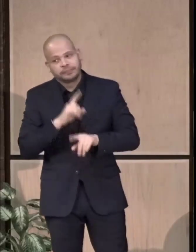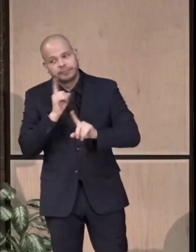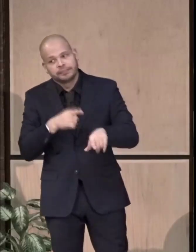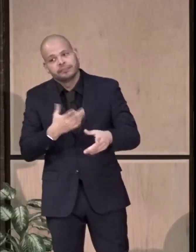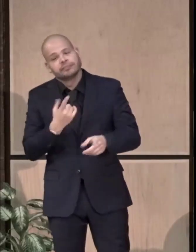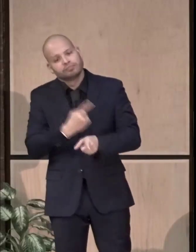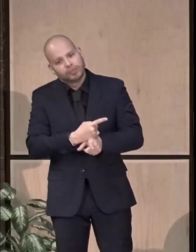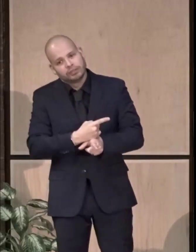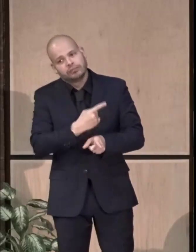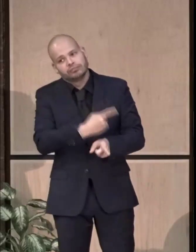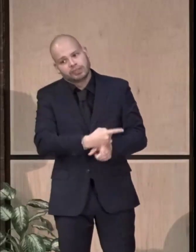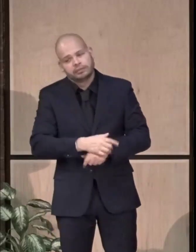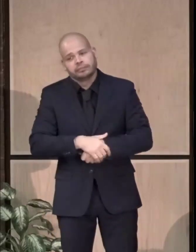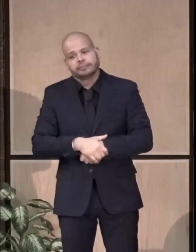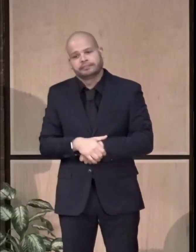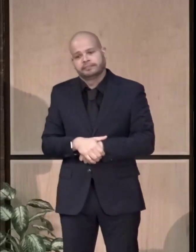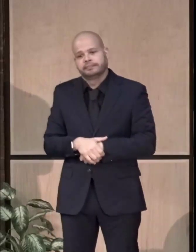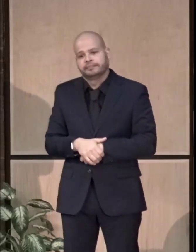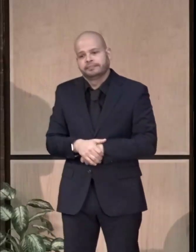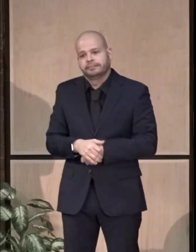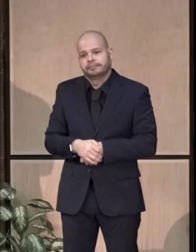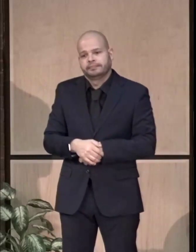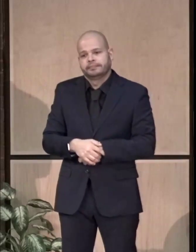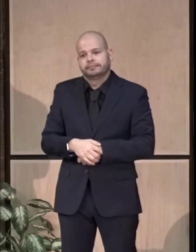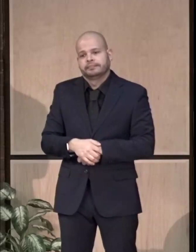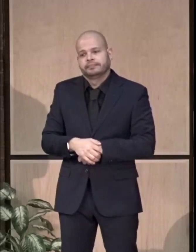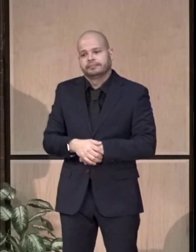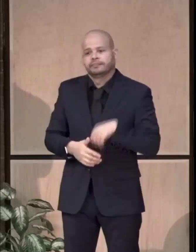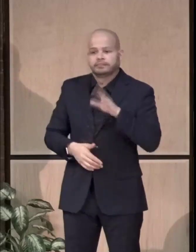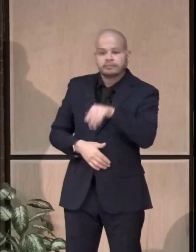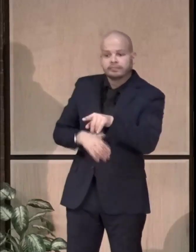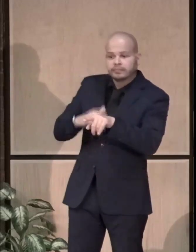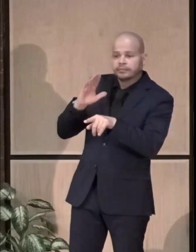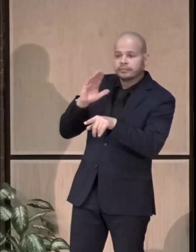And so you knew enough to explain that to